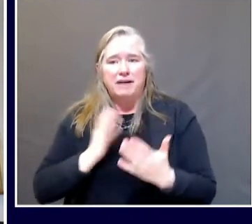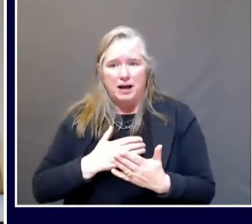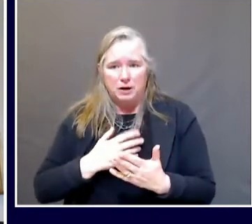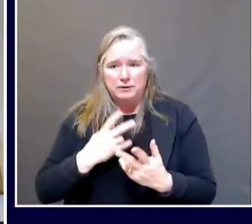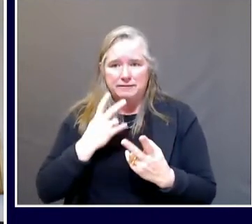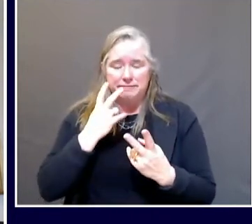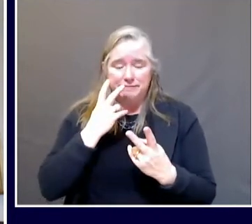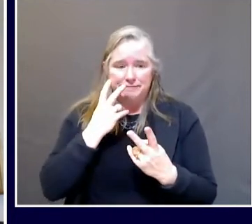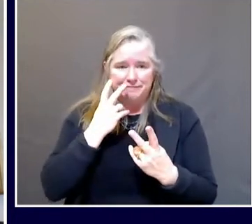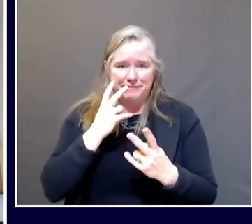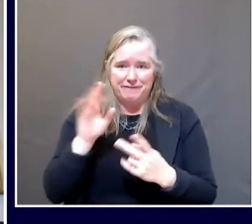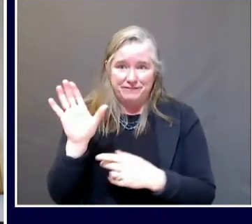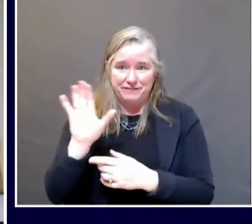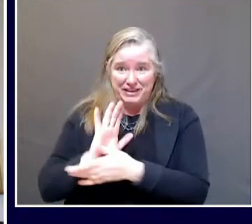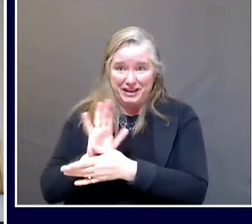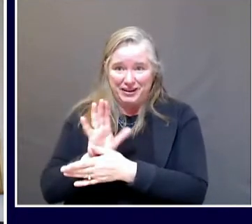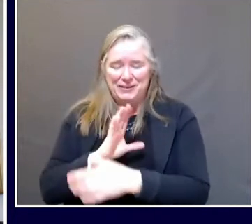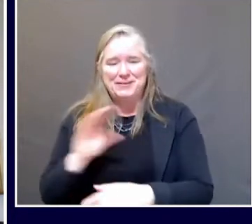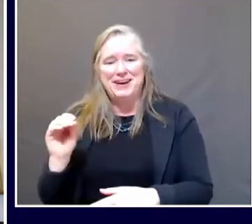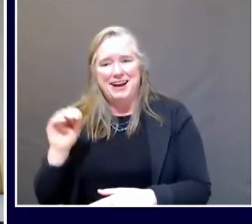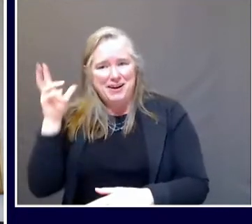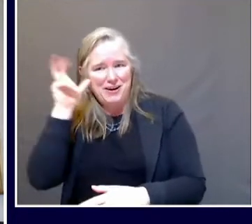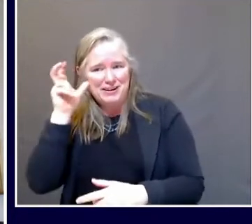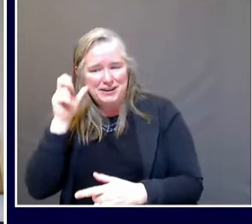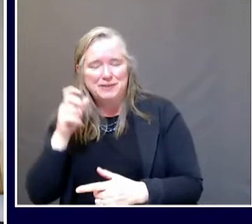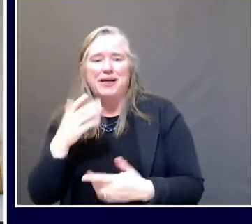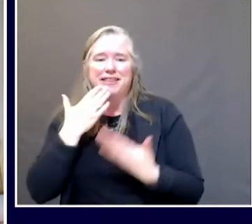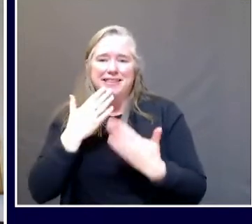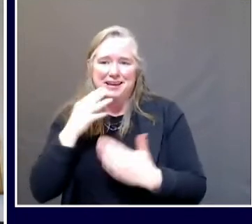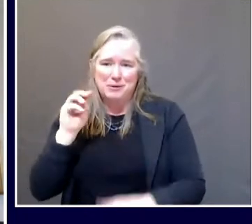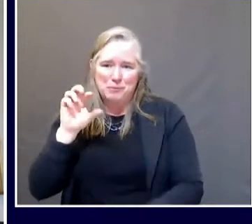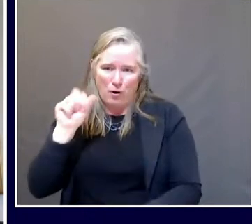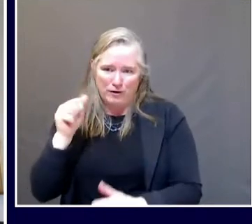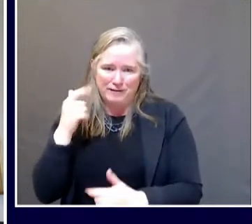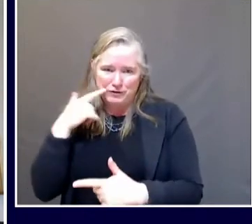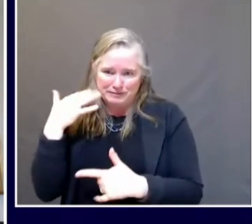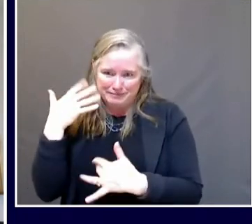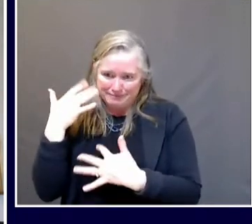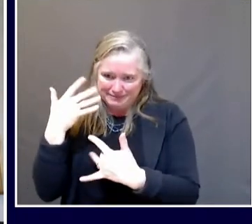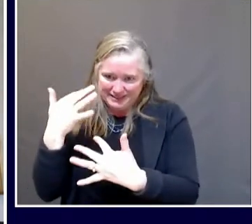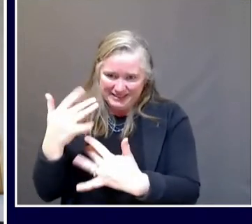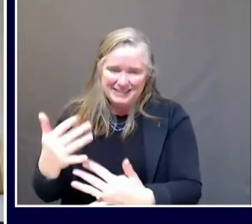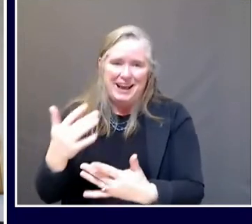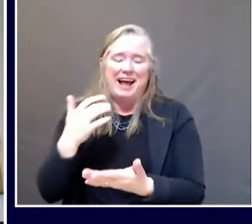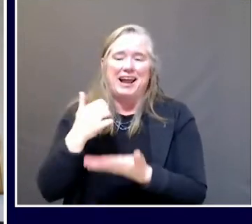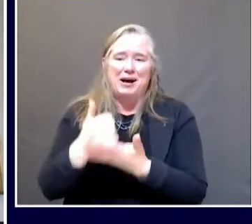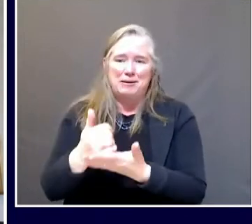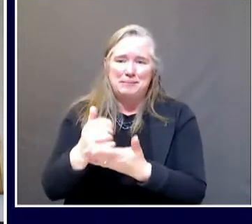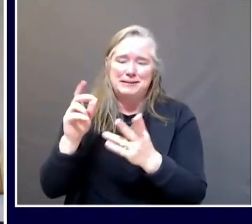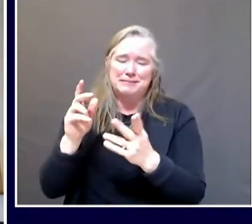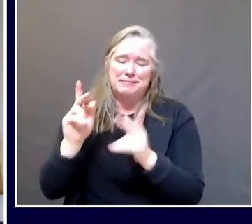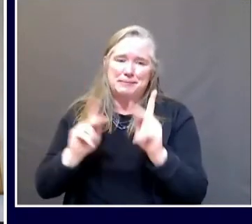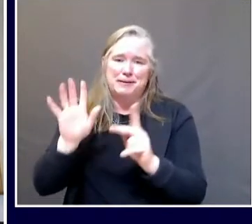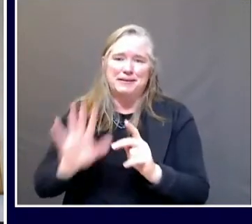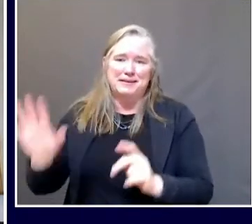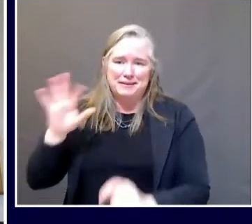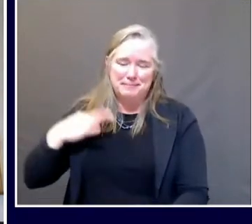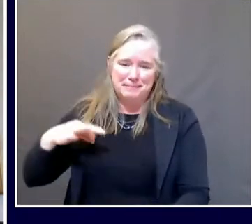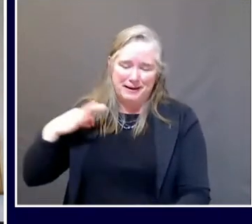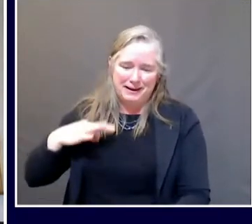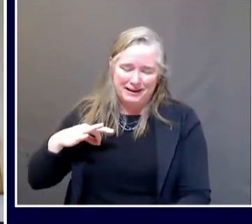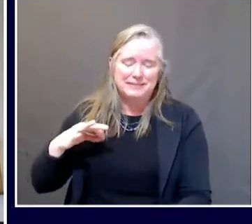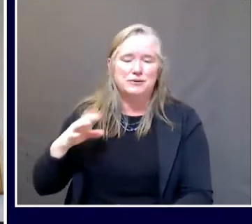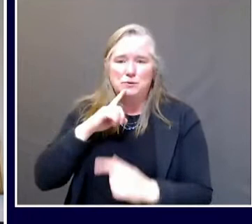had today, Maura, thank you for rolling with it. Thank you for helping to keep those across Maine who rely on